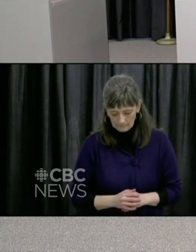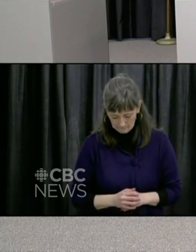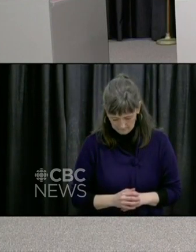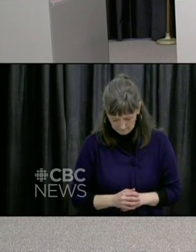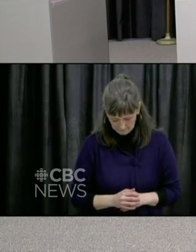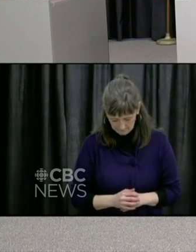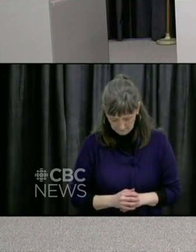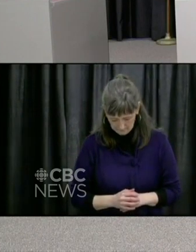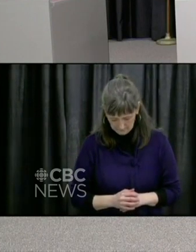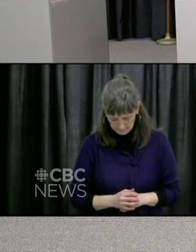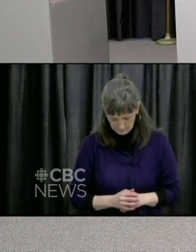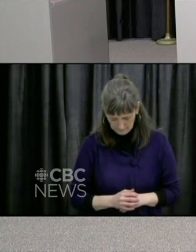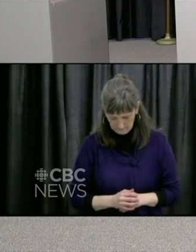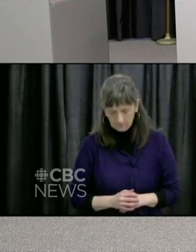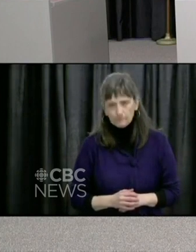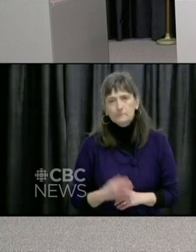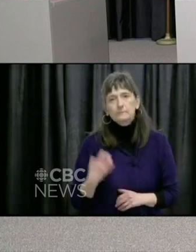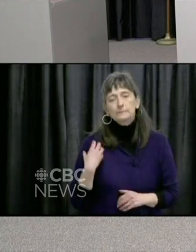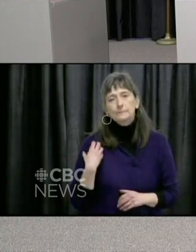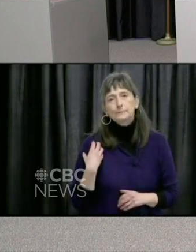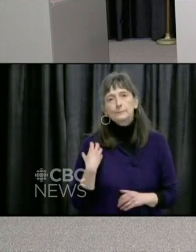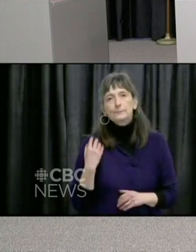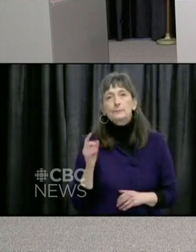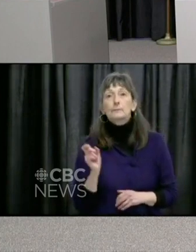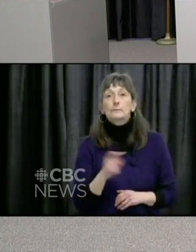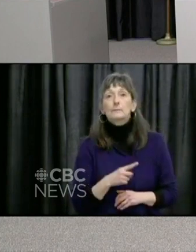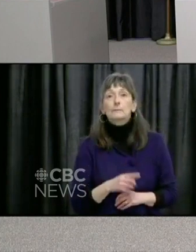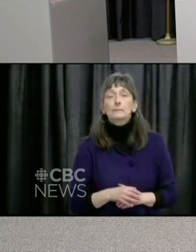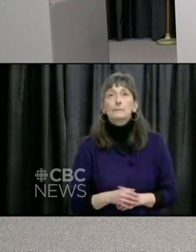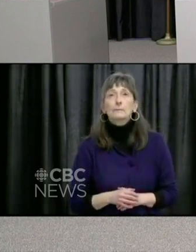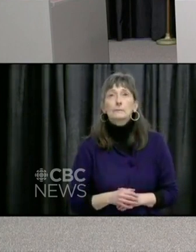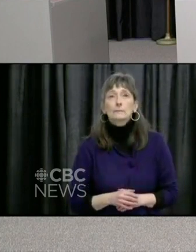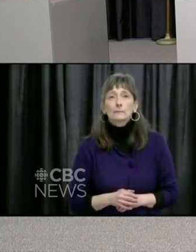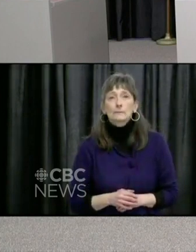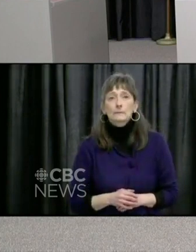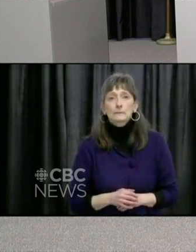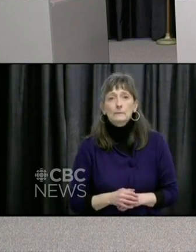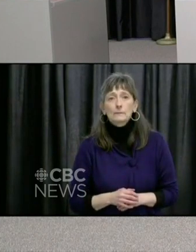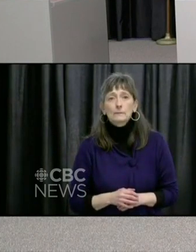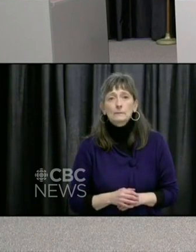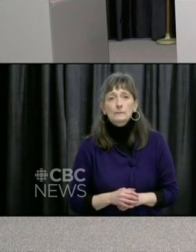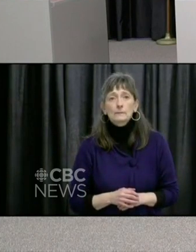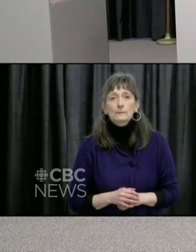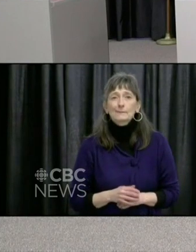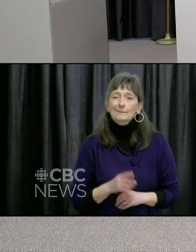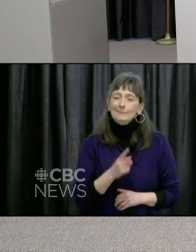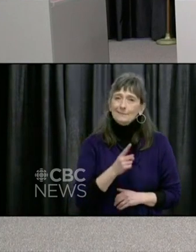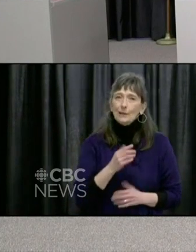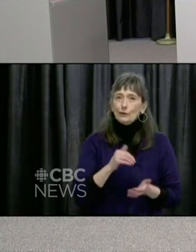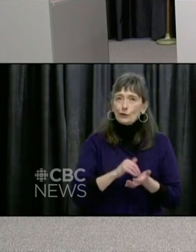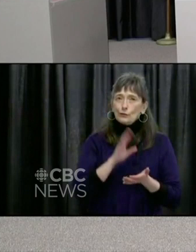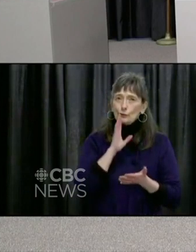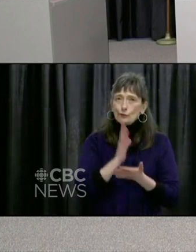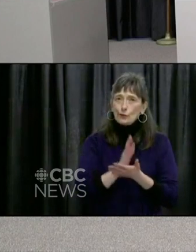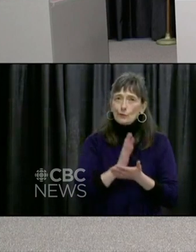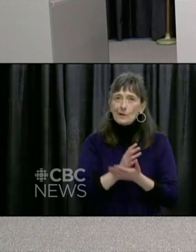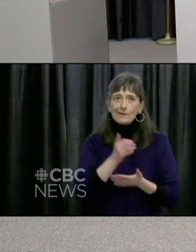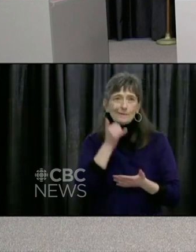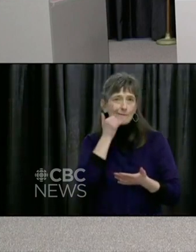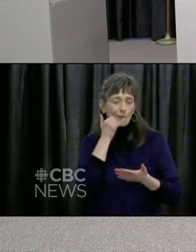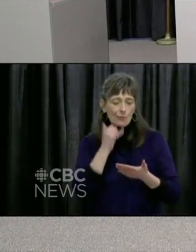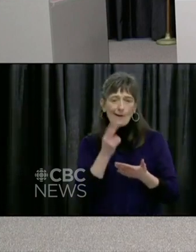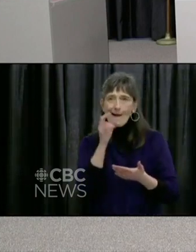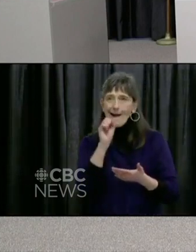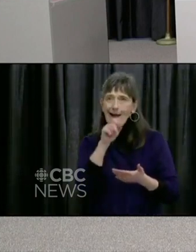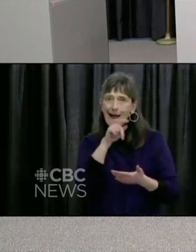This is a question for Mr. Hagee. The prospect has been raised of digital contact tracing. Is this something that the province is